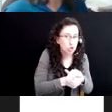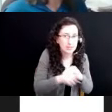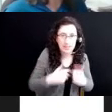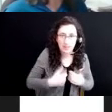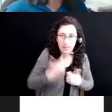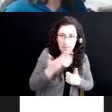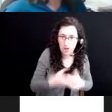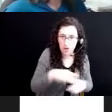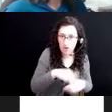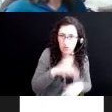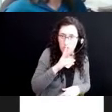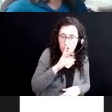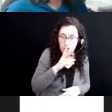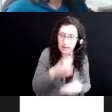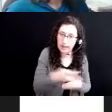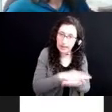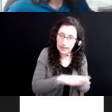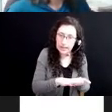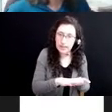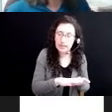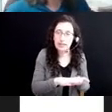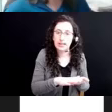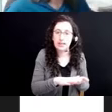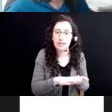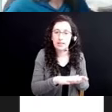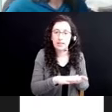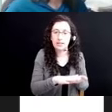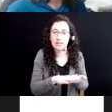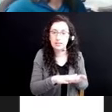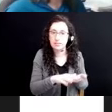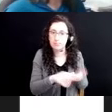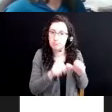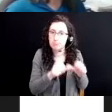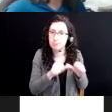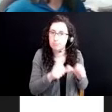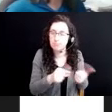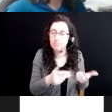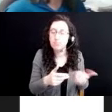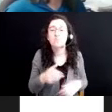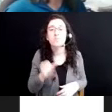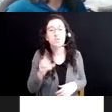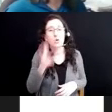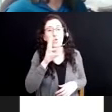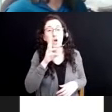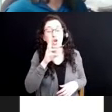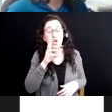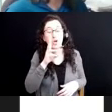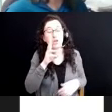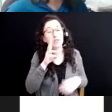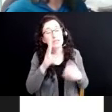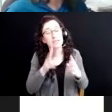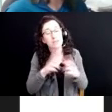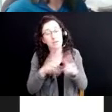that's clean and persists. So water is important for a variety of